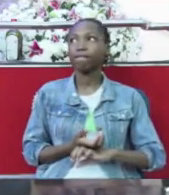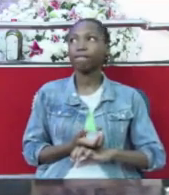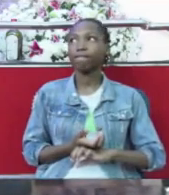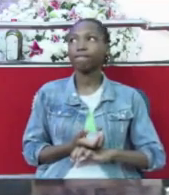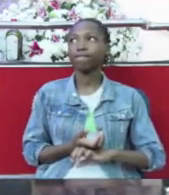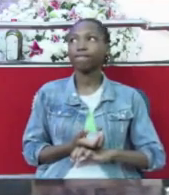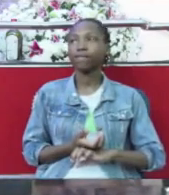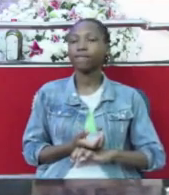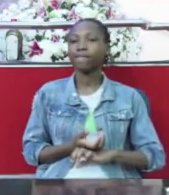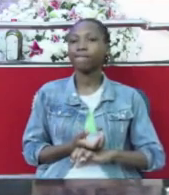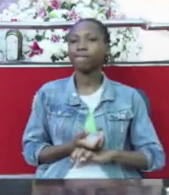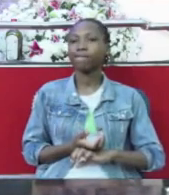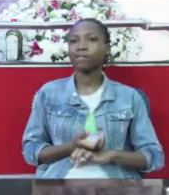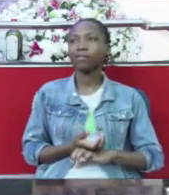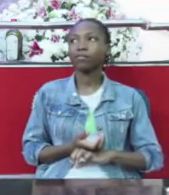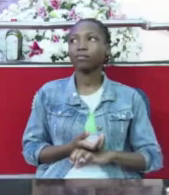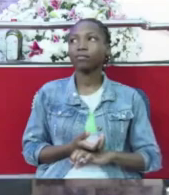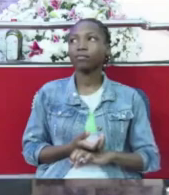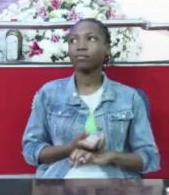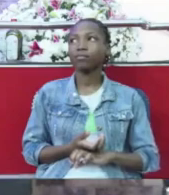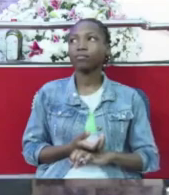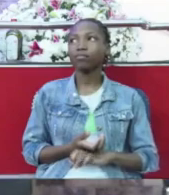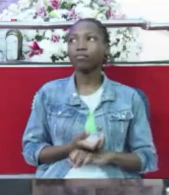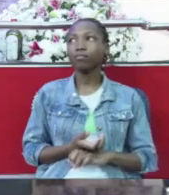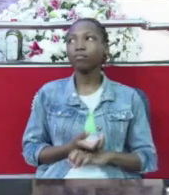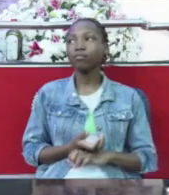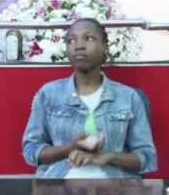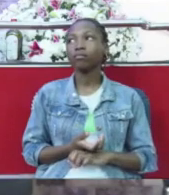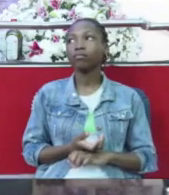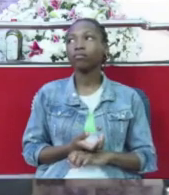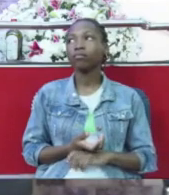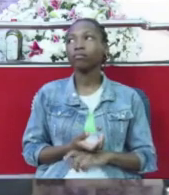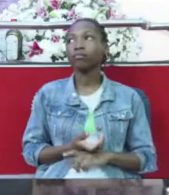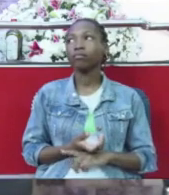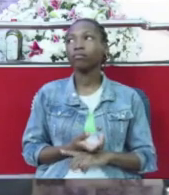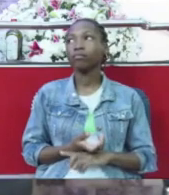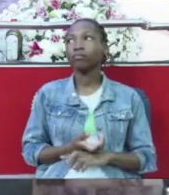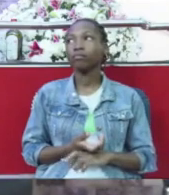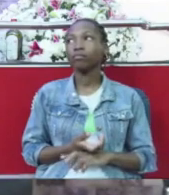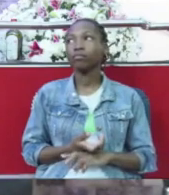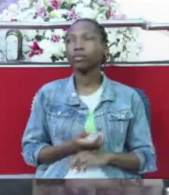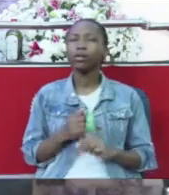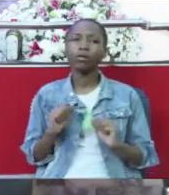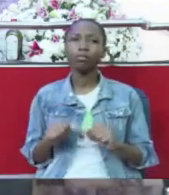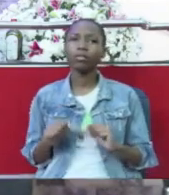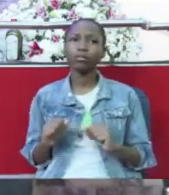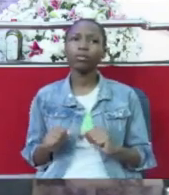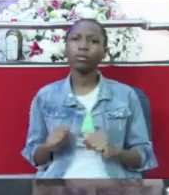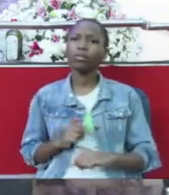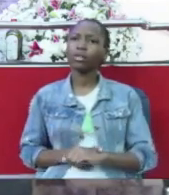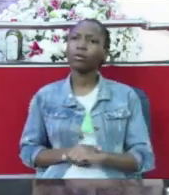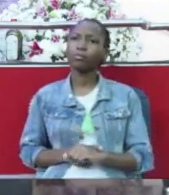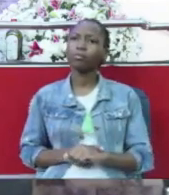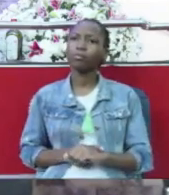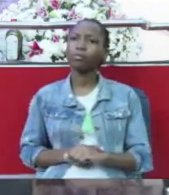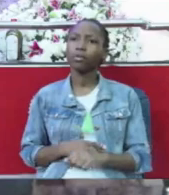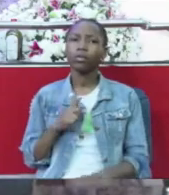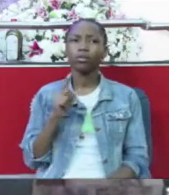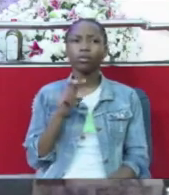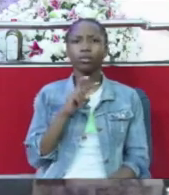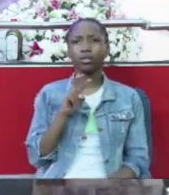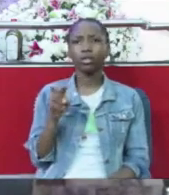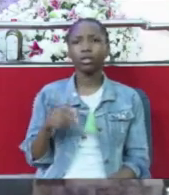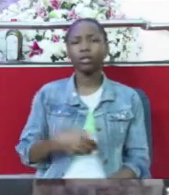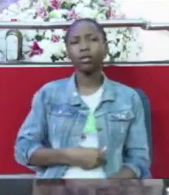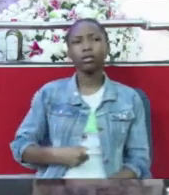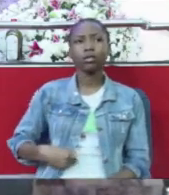tumawe. And Goliath yeah? Even wondered, am I a dog that you are coming to me with stones? Could it be that there are times when you see our young people and the youth and the